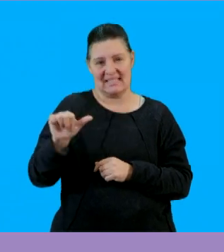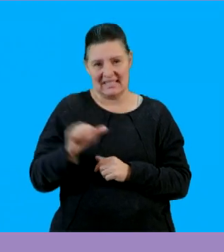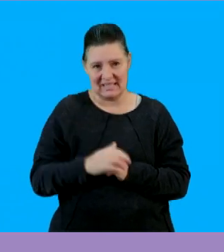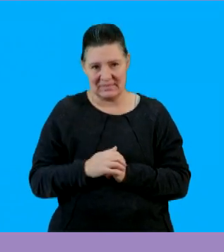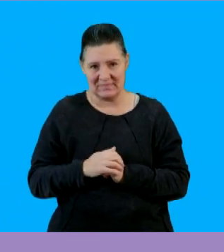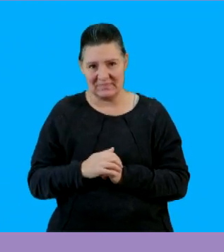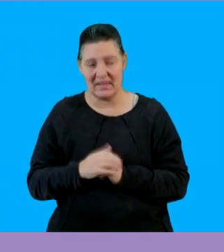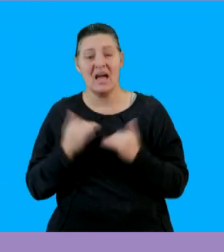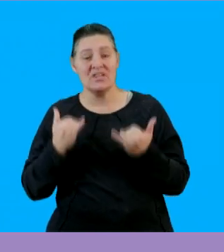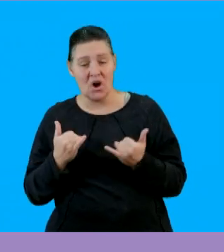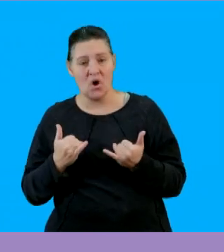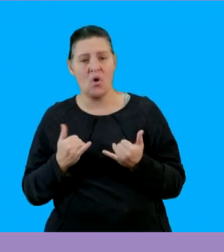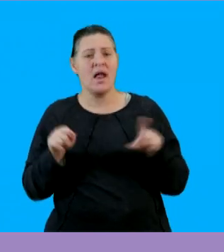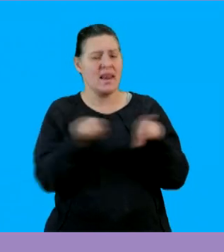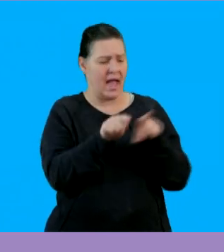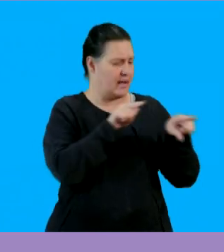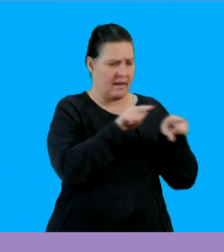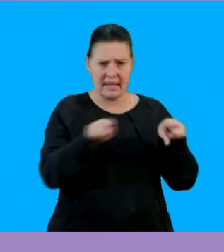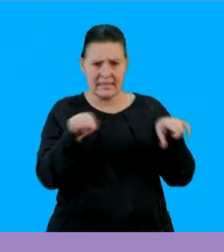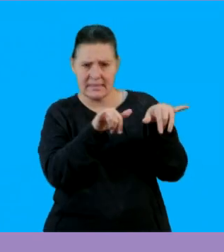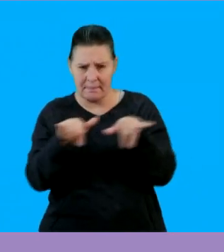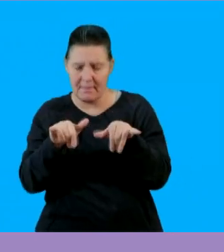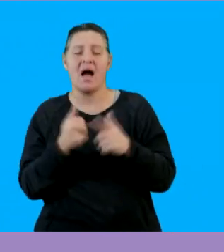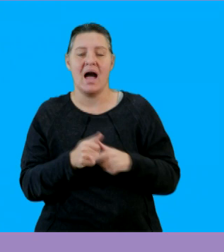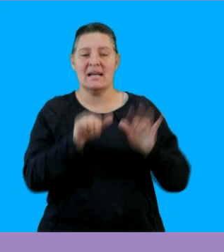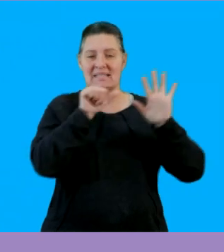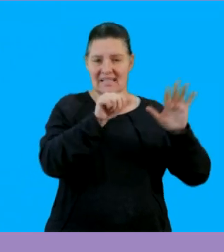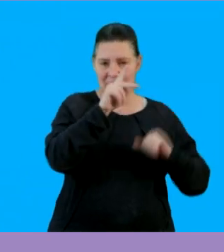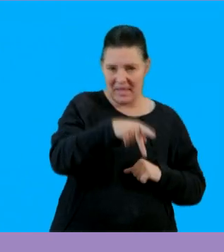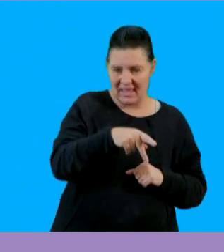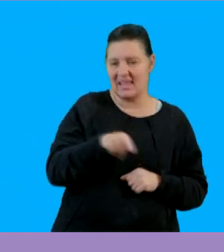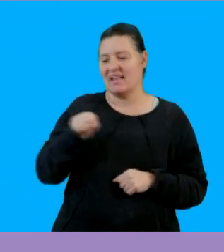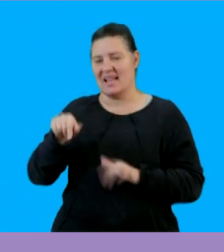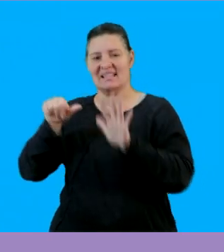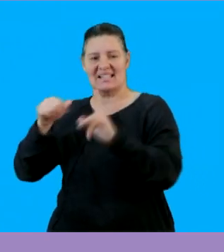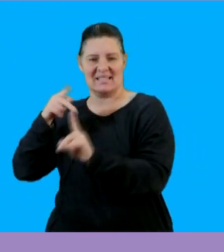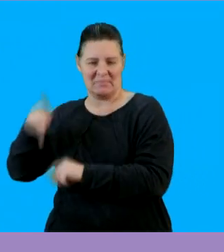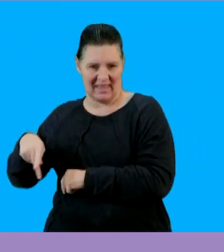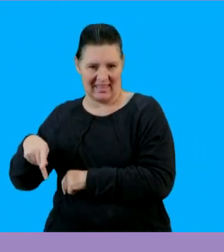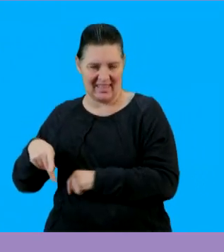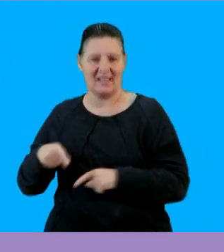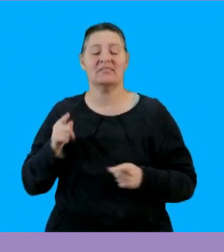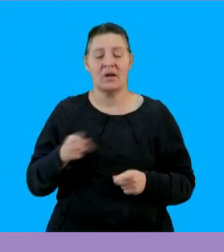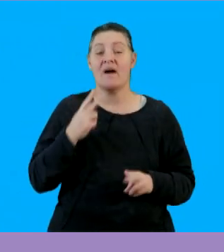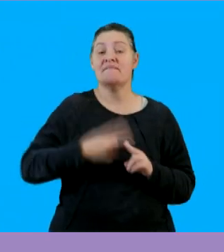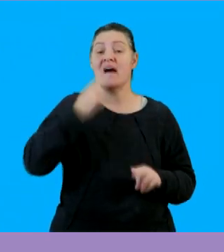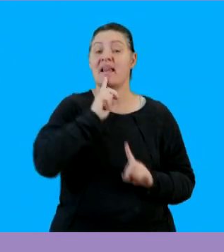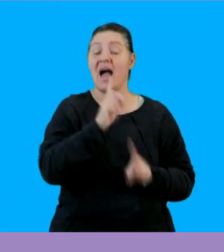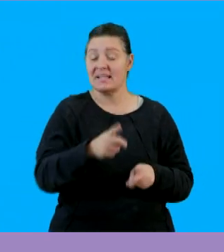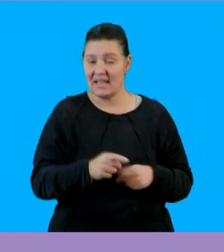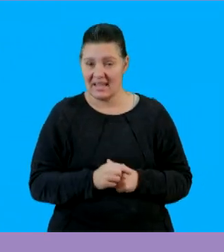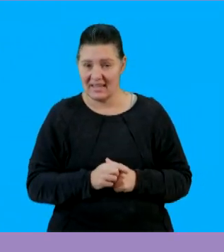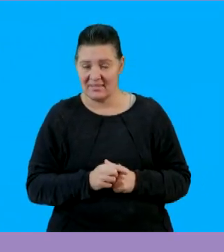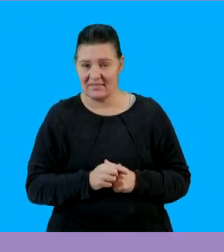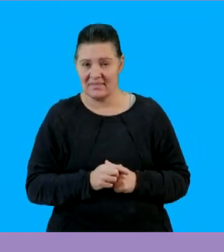our 36. There are like terms here. That is the 6p and the 6p. So